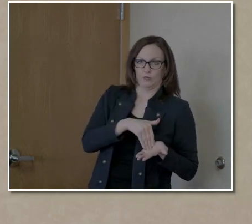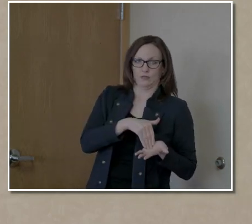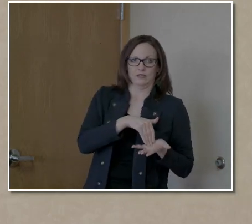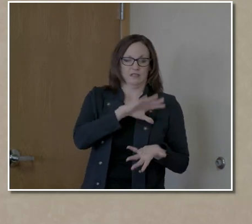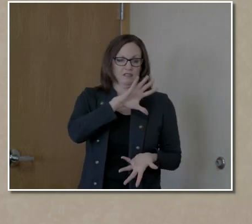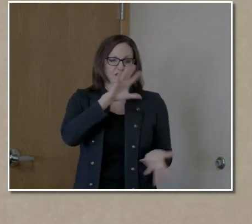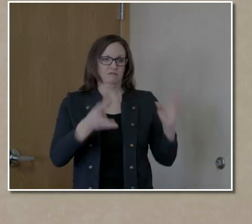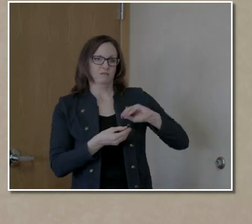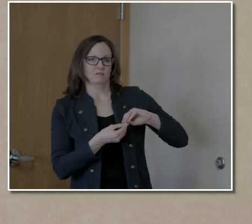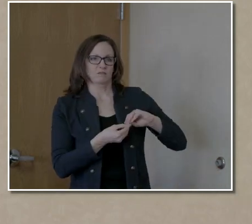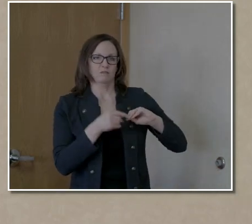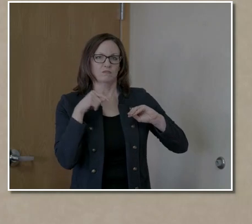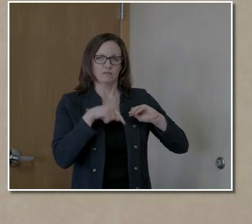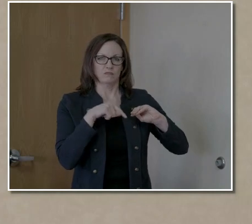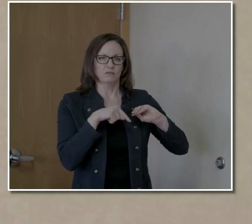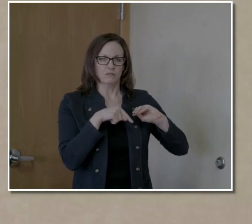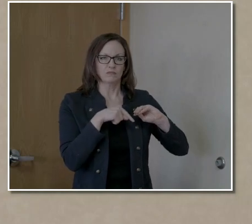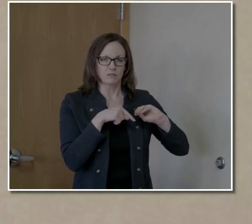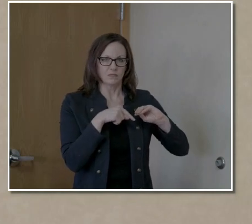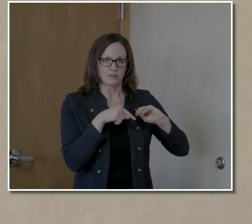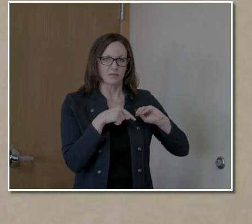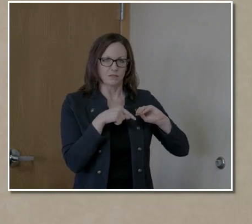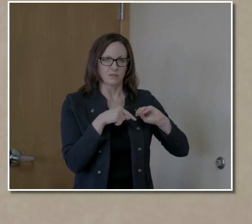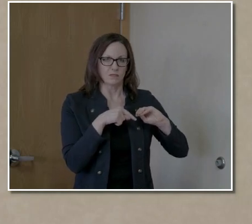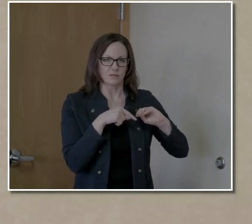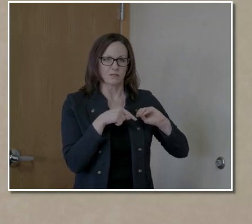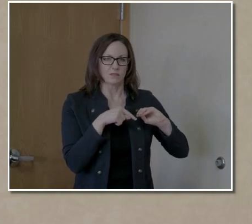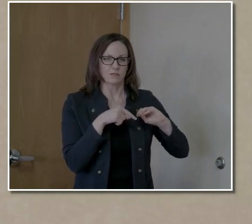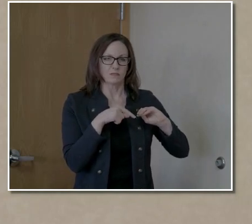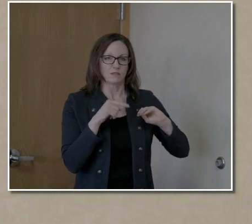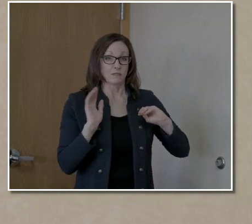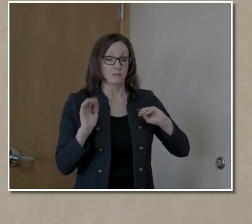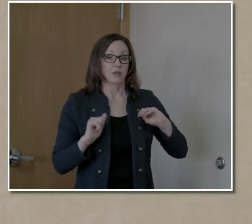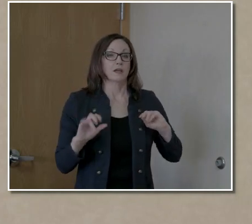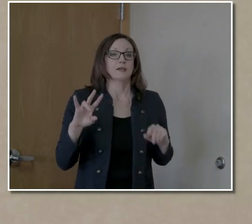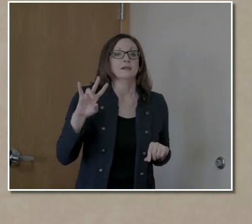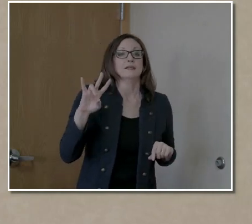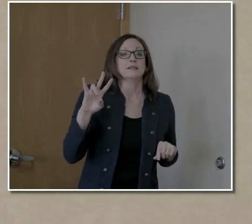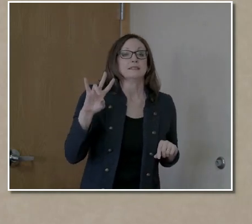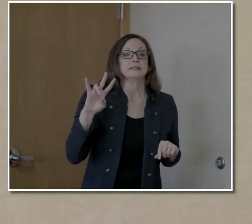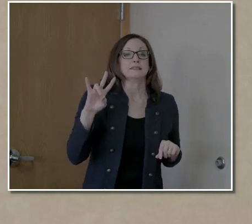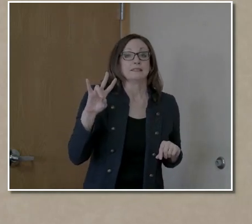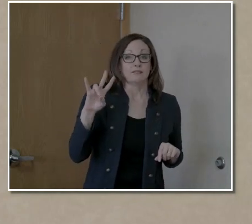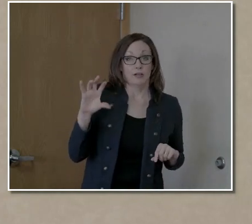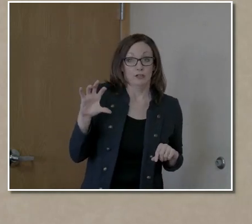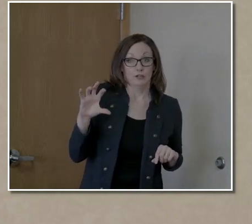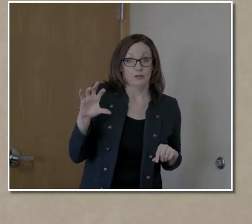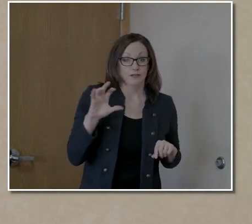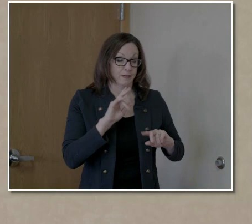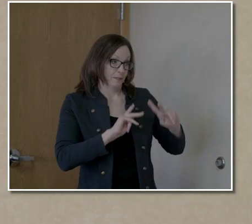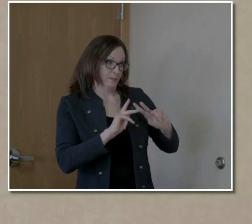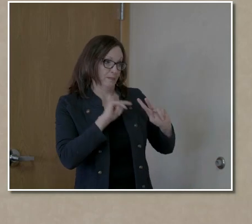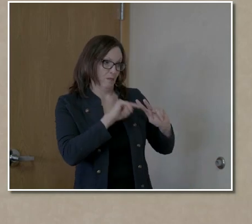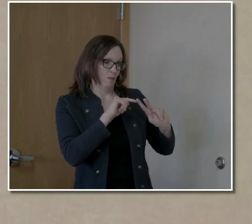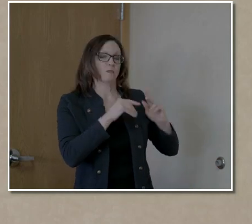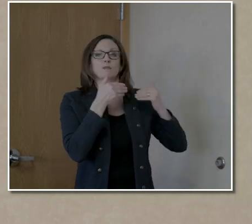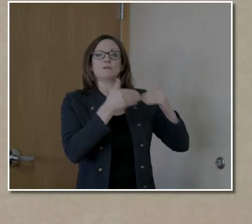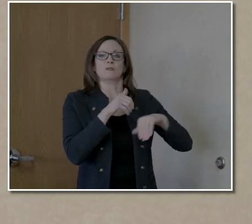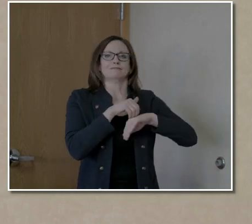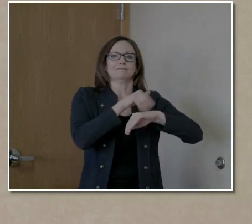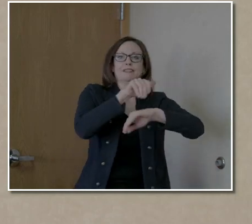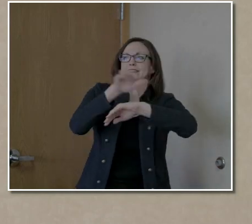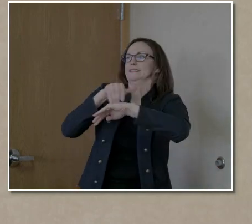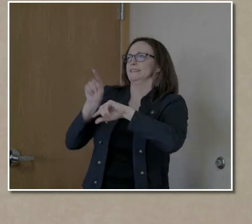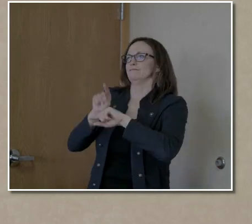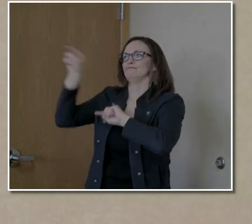support of our federal mission. Right now, we have just over 1,000 Guard members that are actually directly